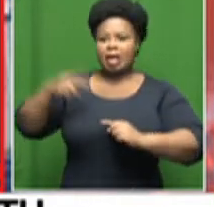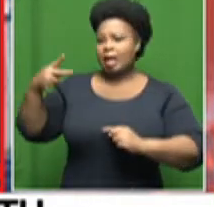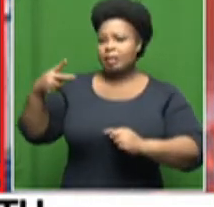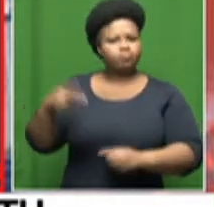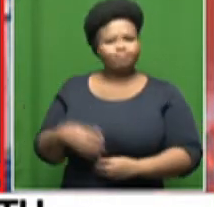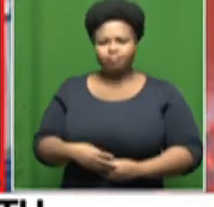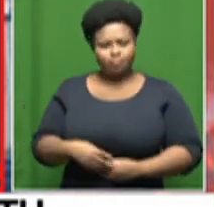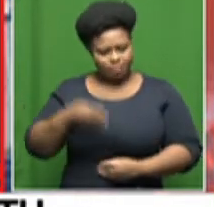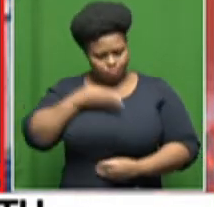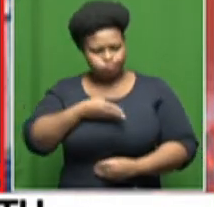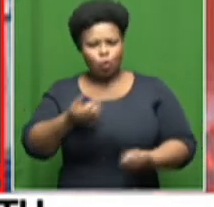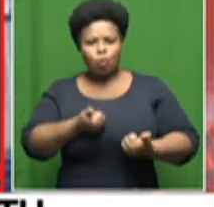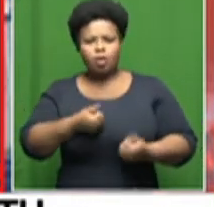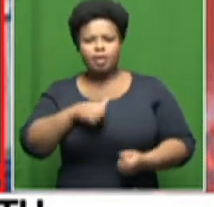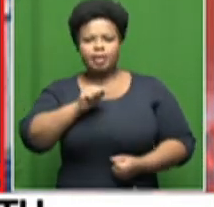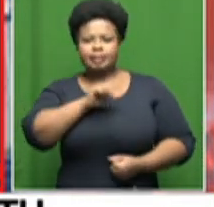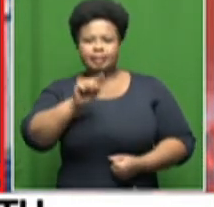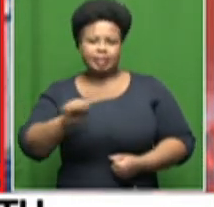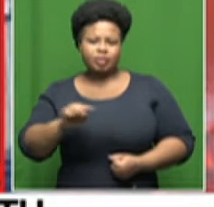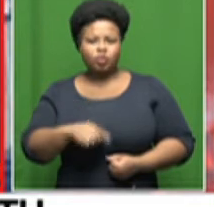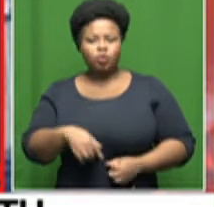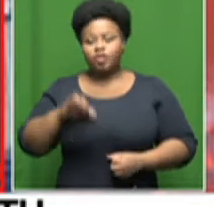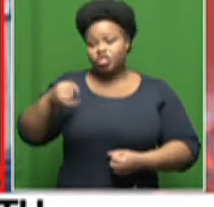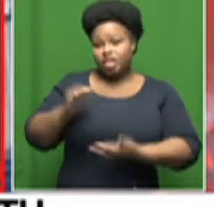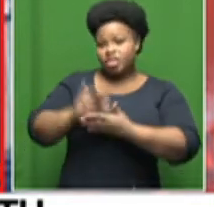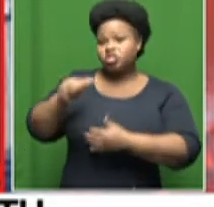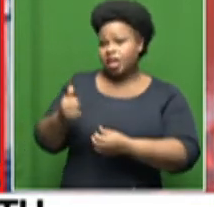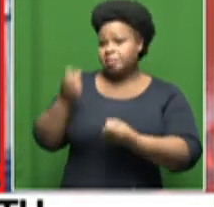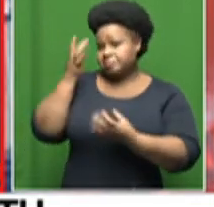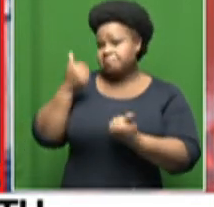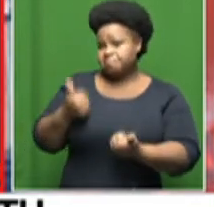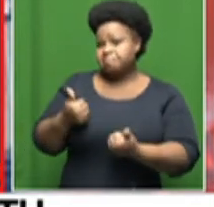have good data from the Ad26 J&J vaccine.